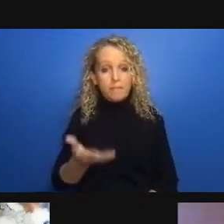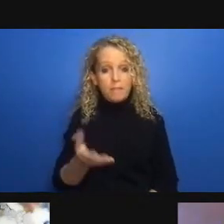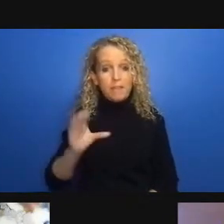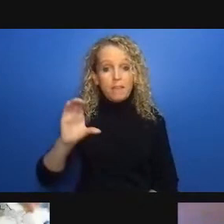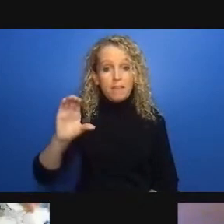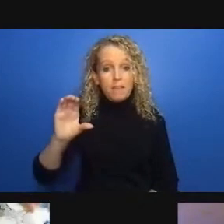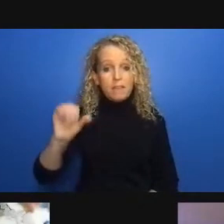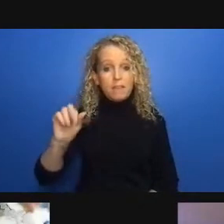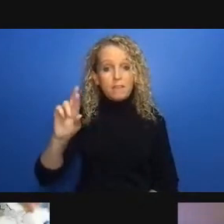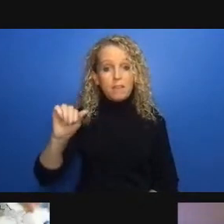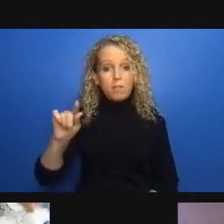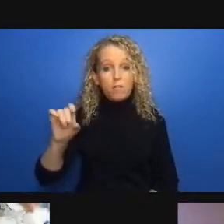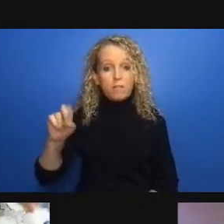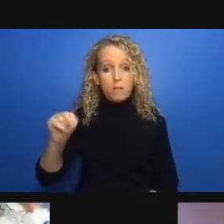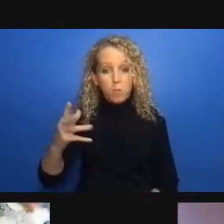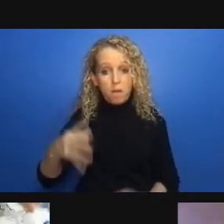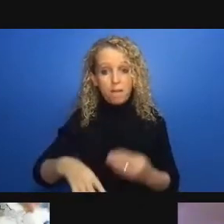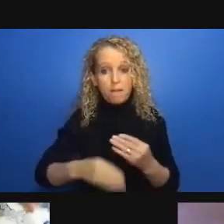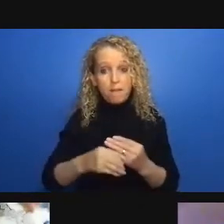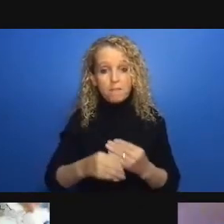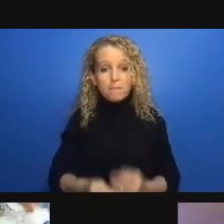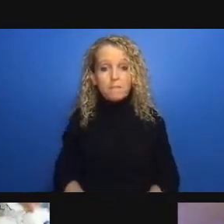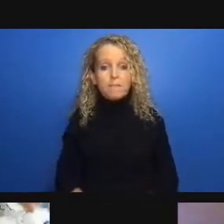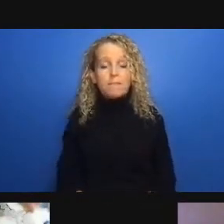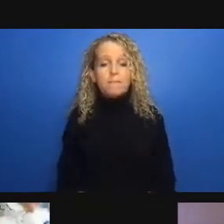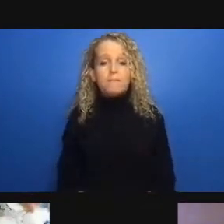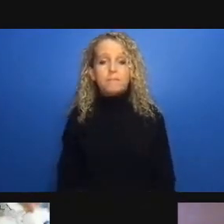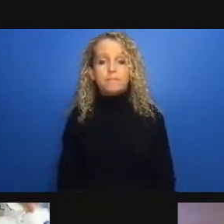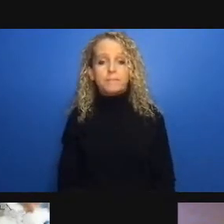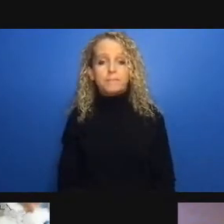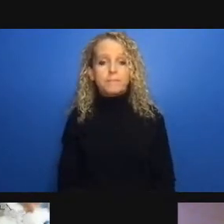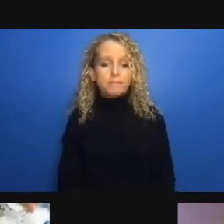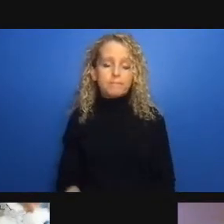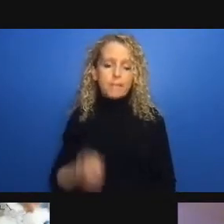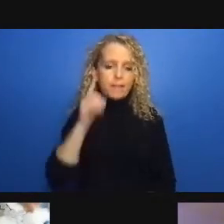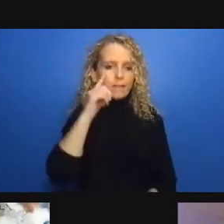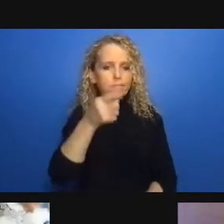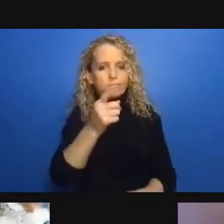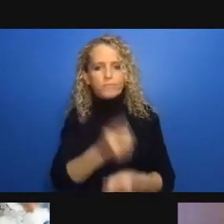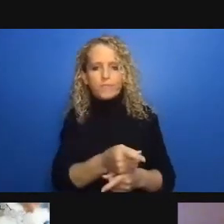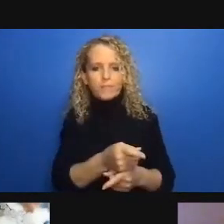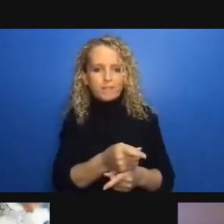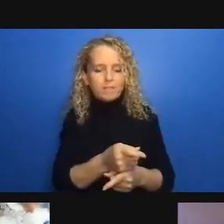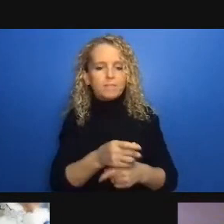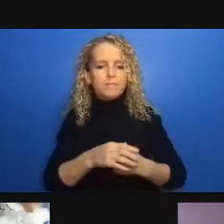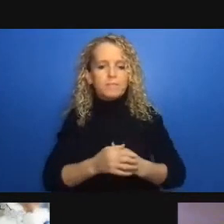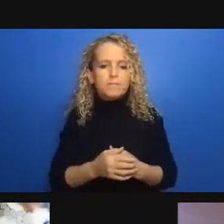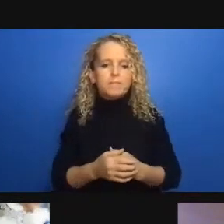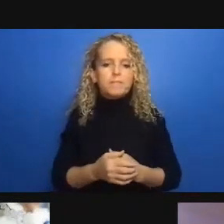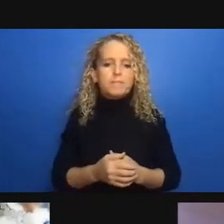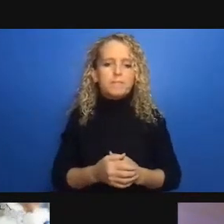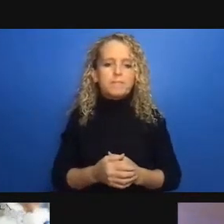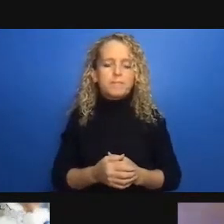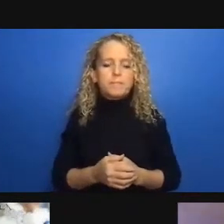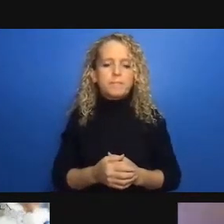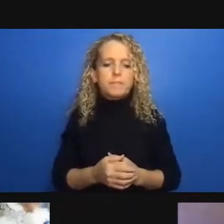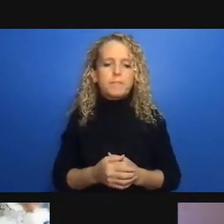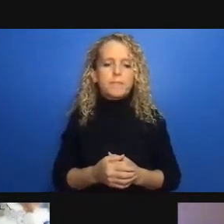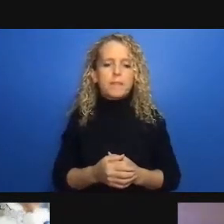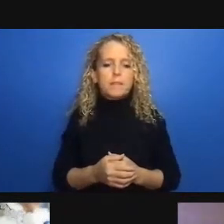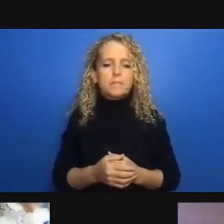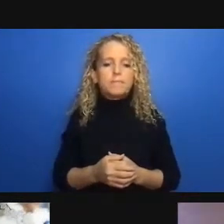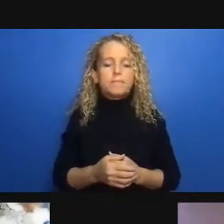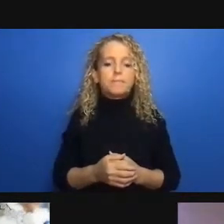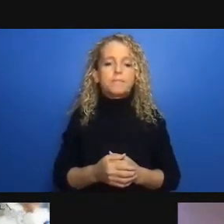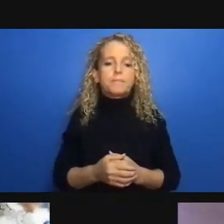it's not an easy one. I think you hit the nail on the head as much as you can with that. And I think the reality is that we need investment, and we